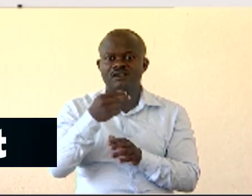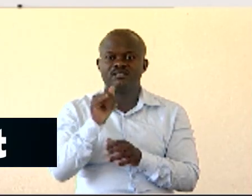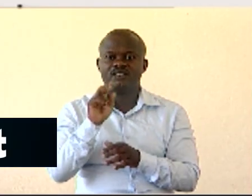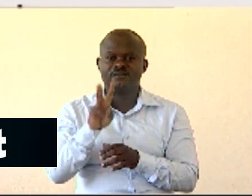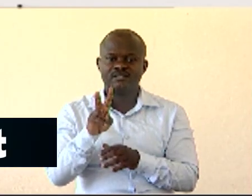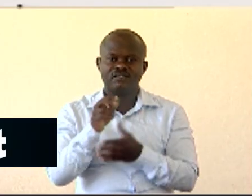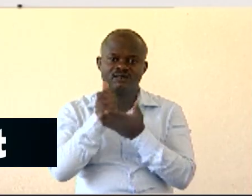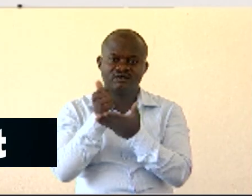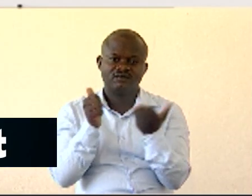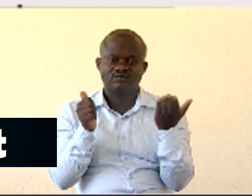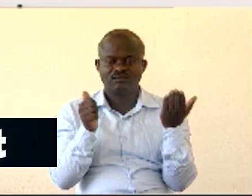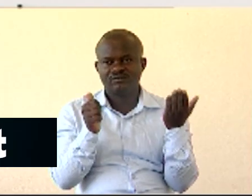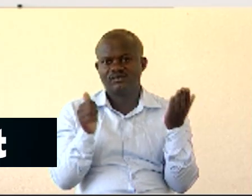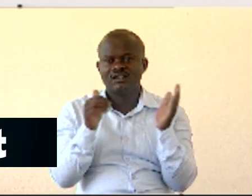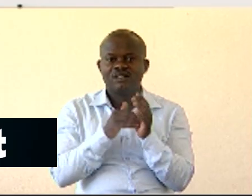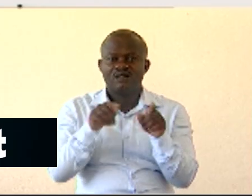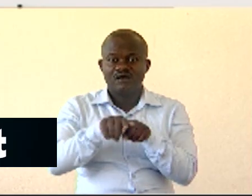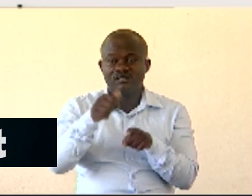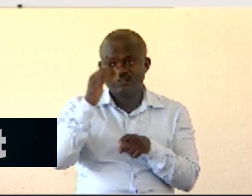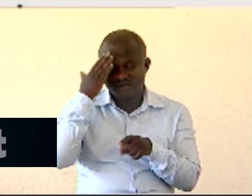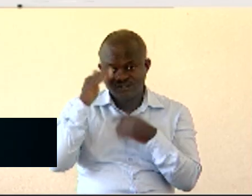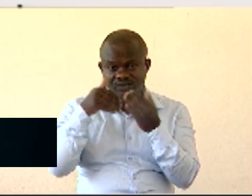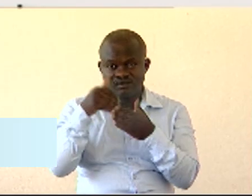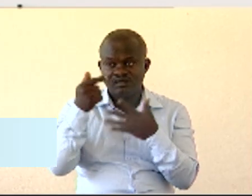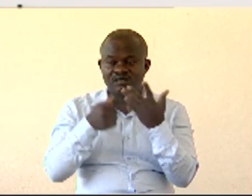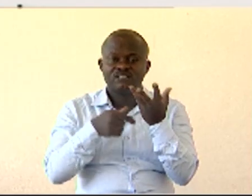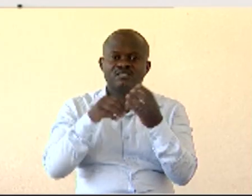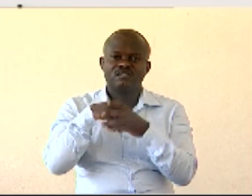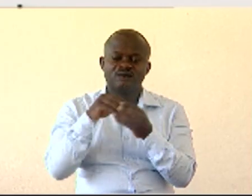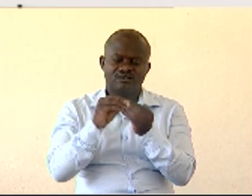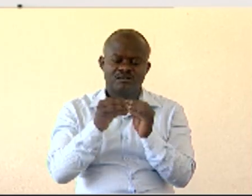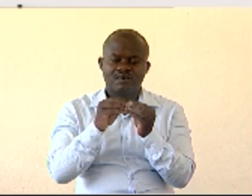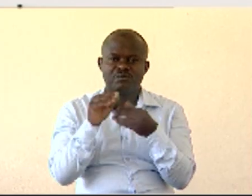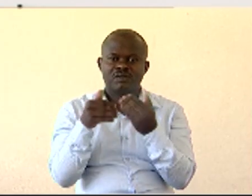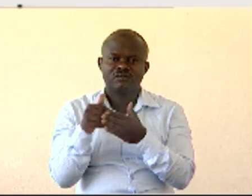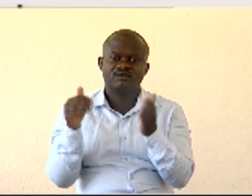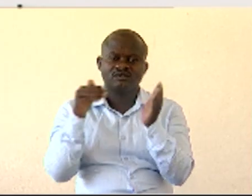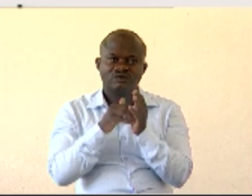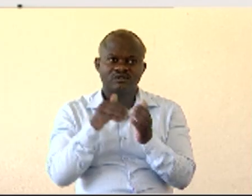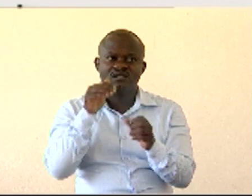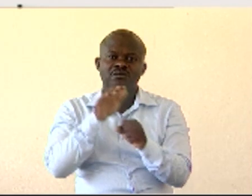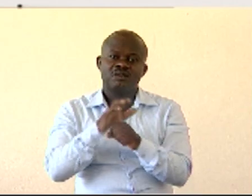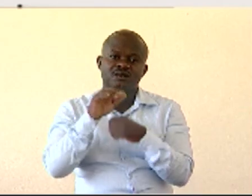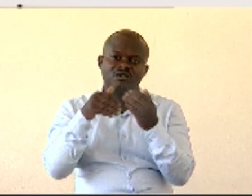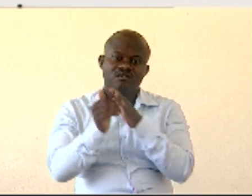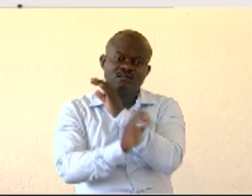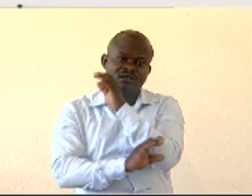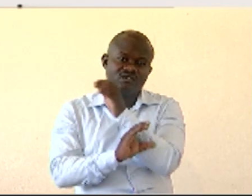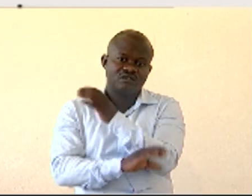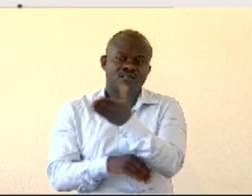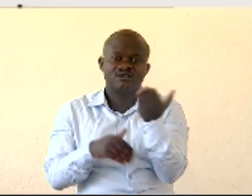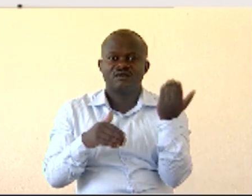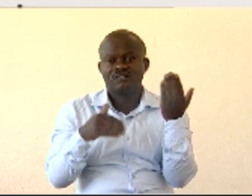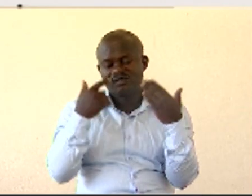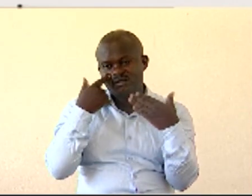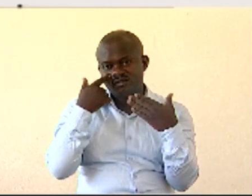HIV/AIDS. As you know, based on statistics today, most of the countries that are